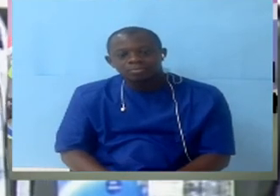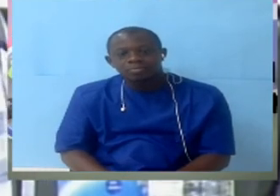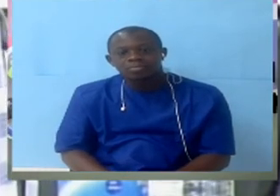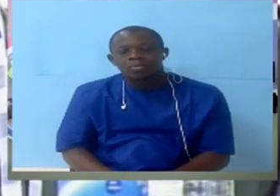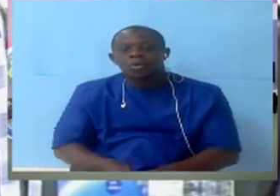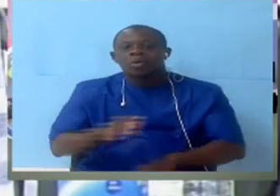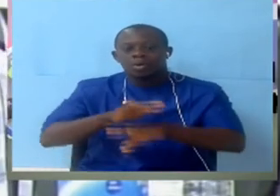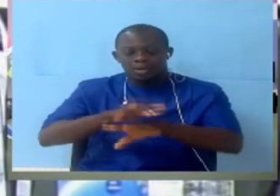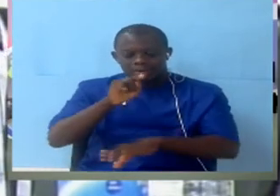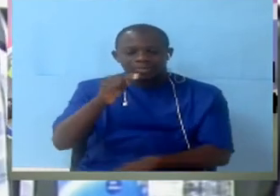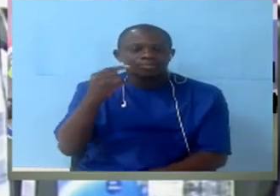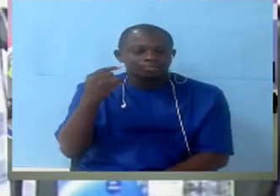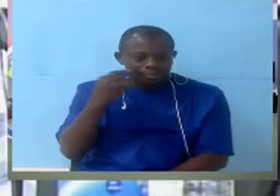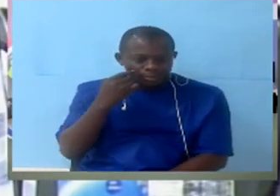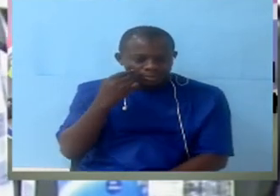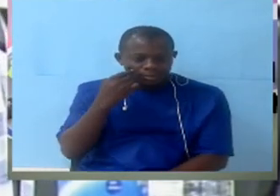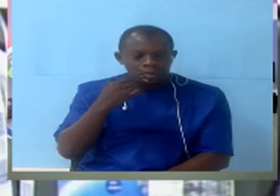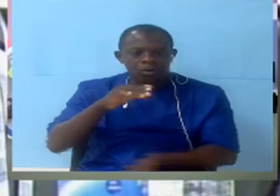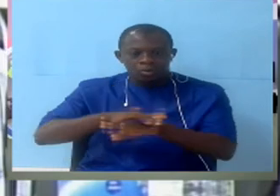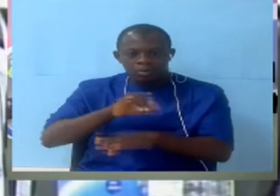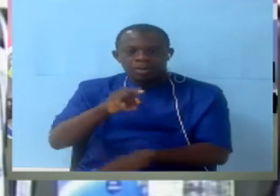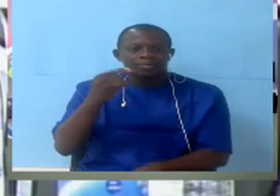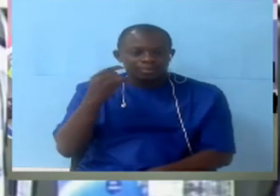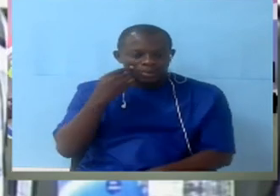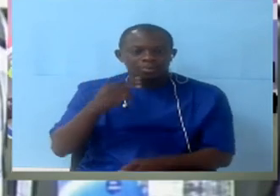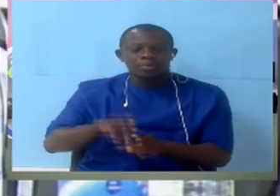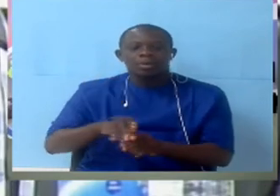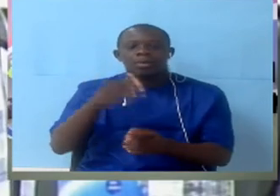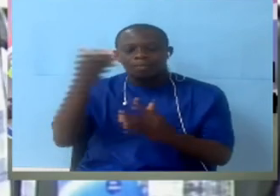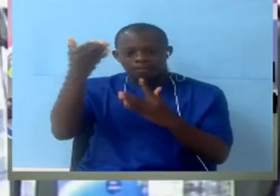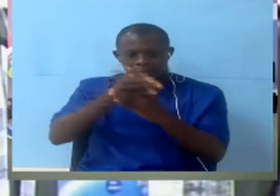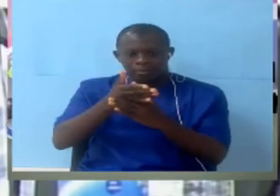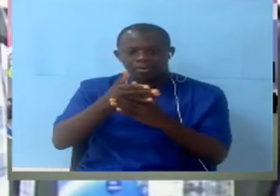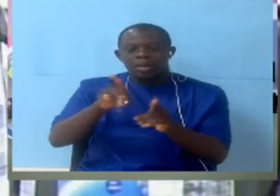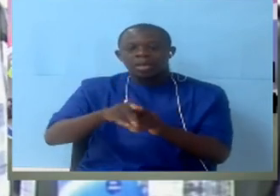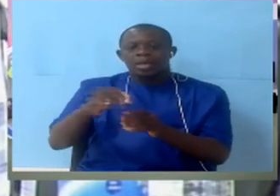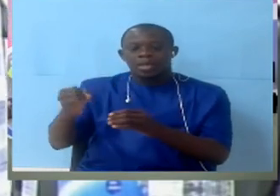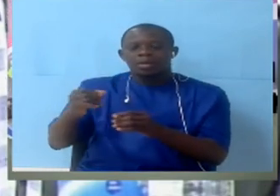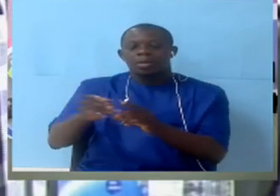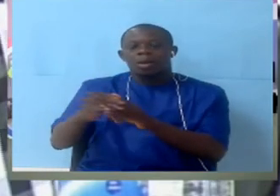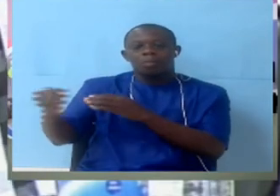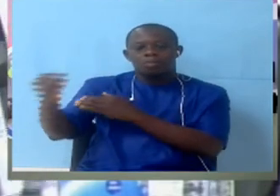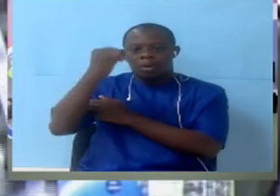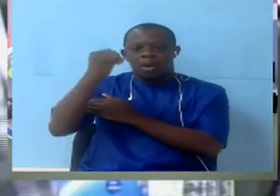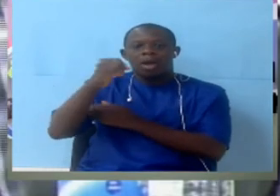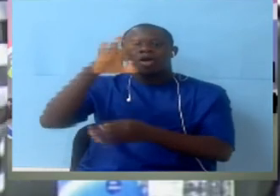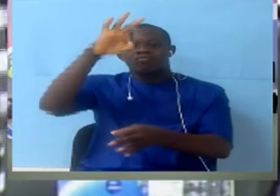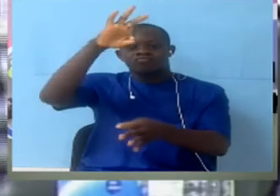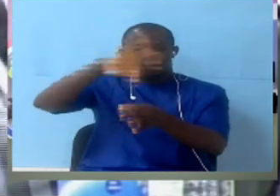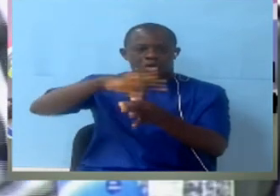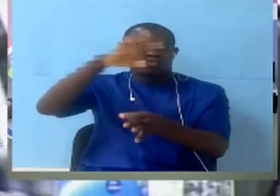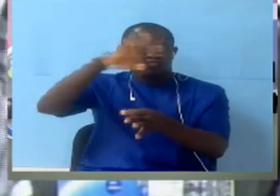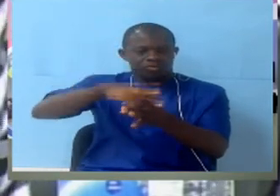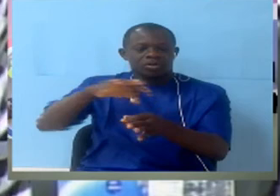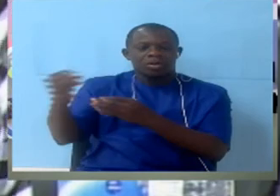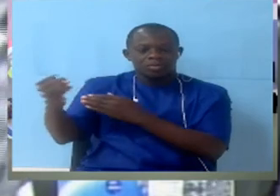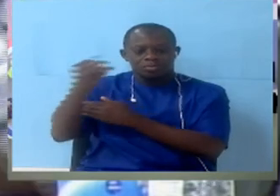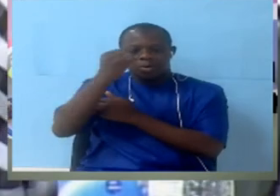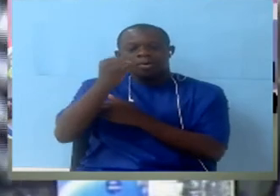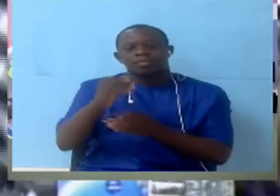That was the day I believed in the power of the ballot box. Was covering NIA boss for Duma.